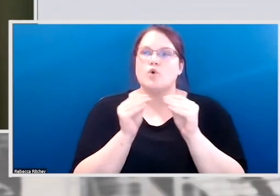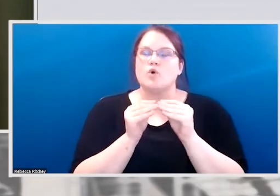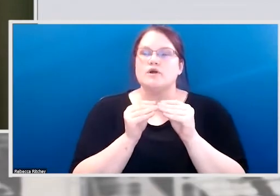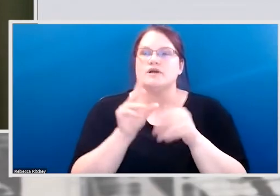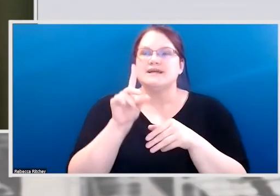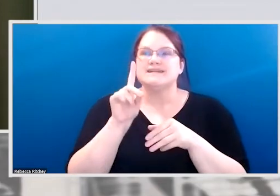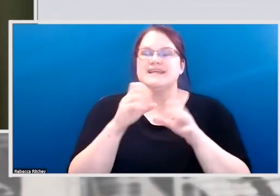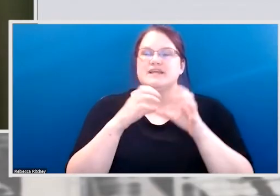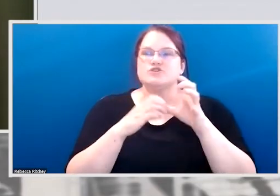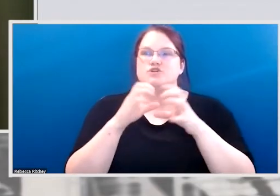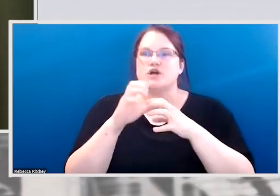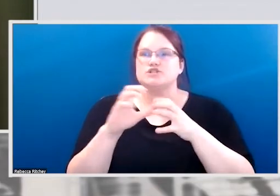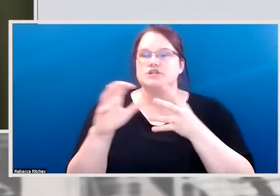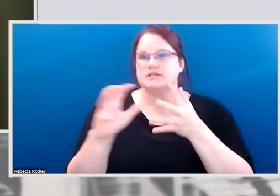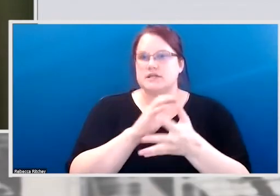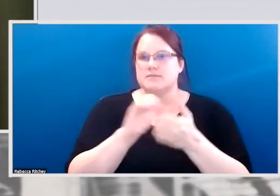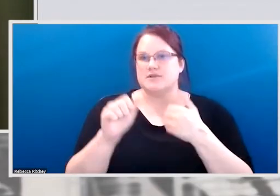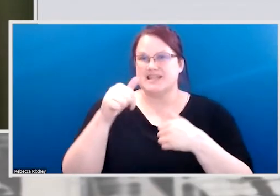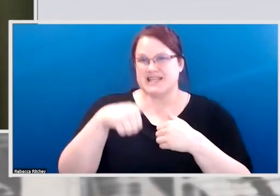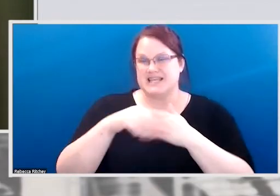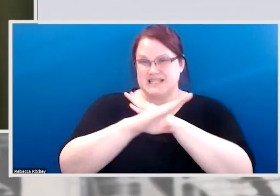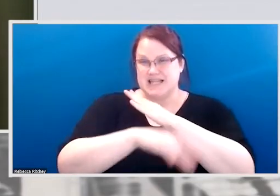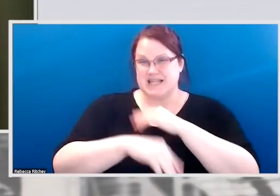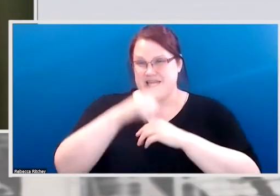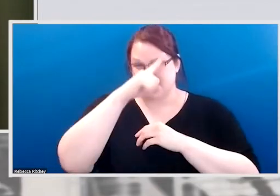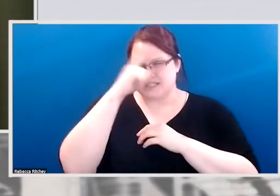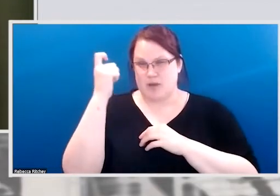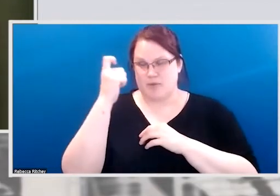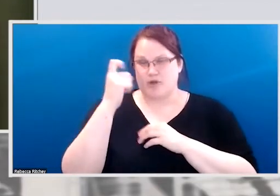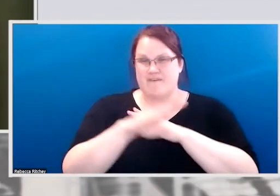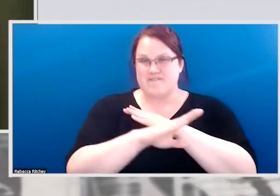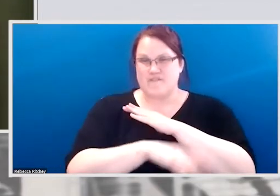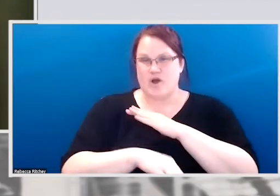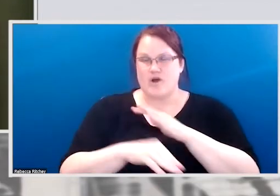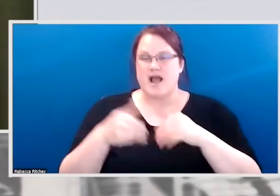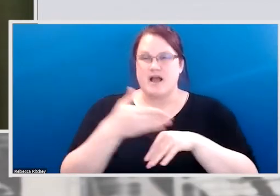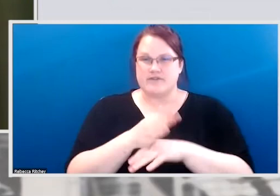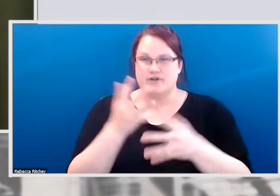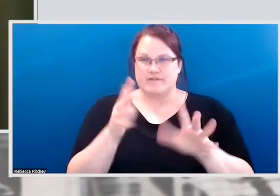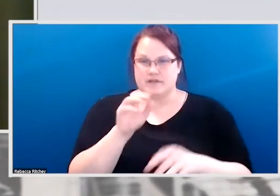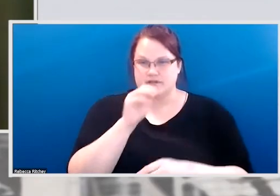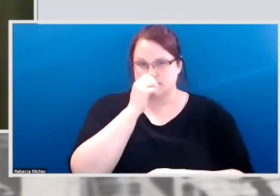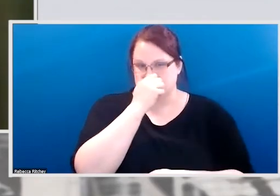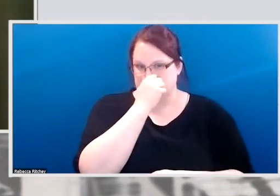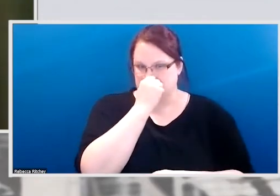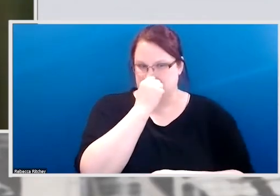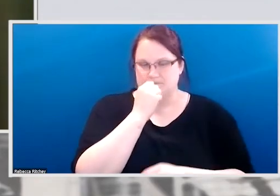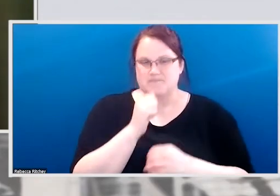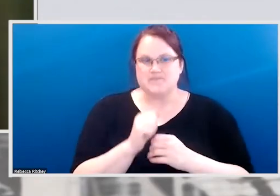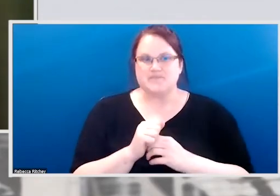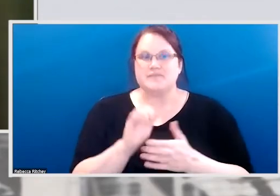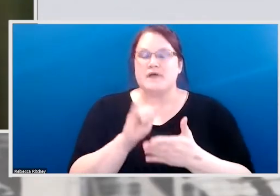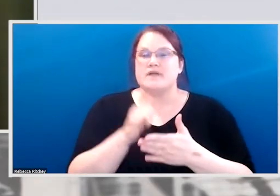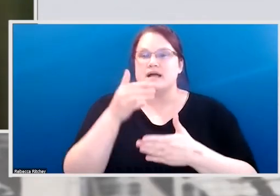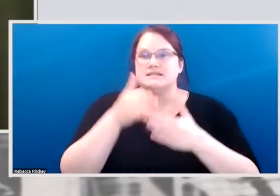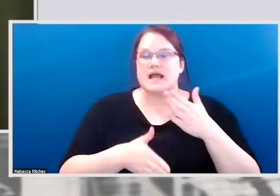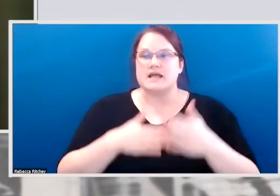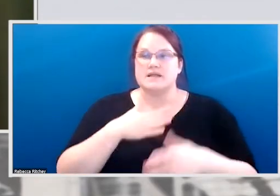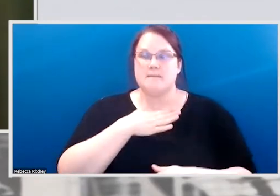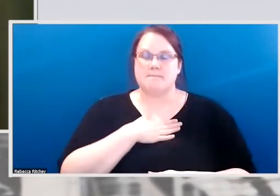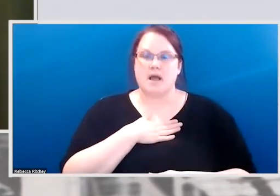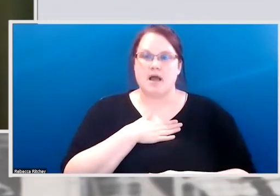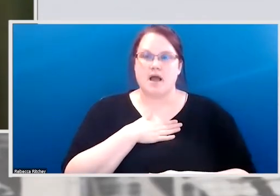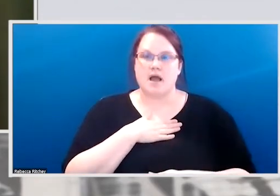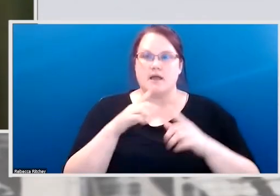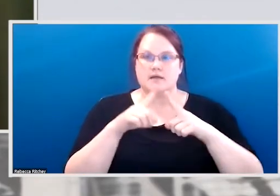deconstruction demolitions this late summer and fall after they're completed. With that, that is the end of my